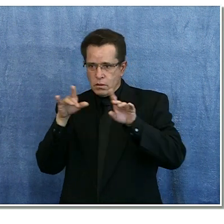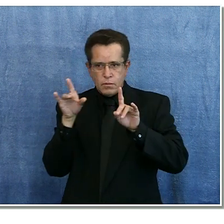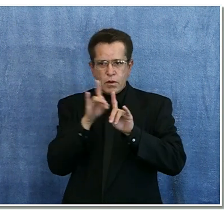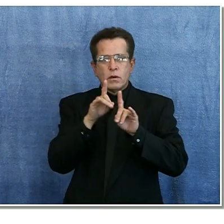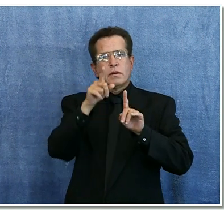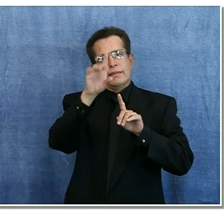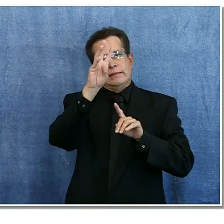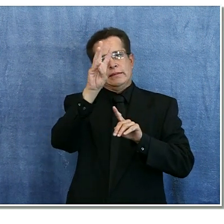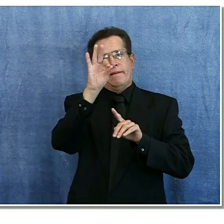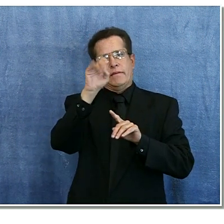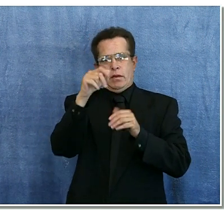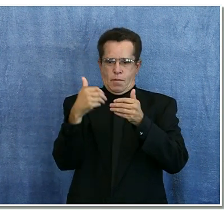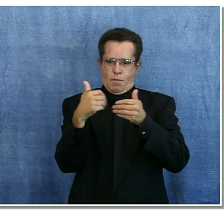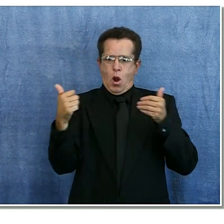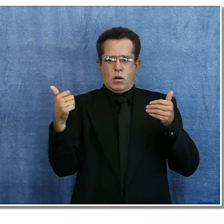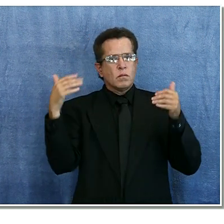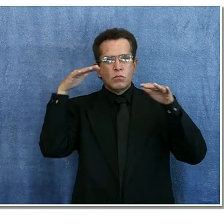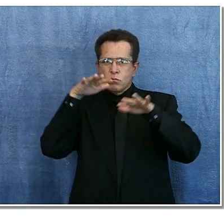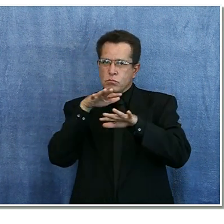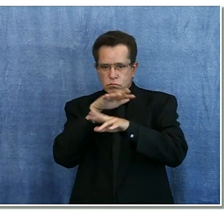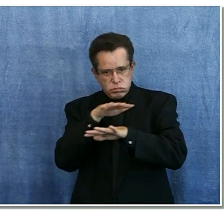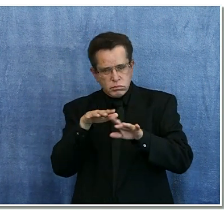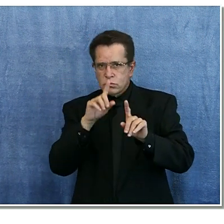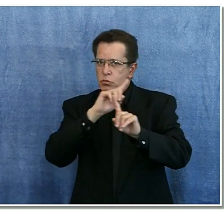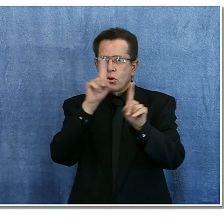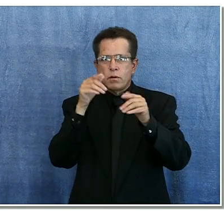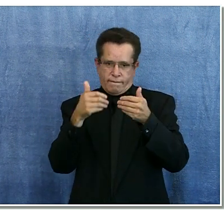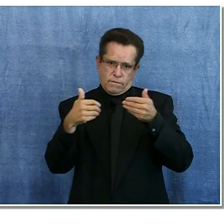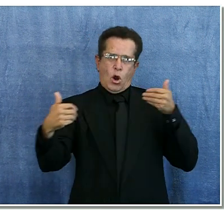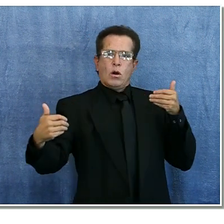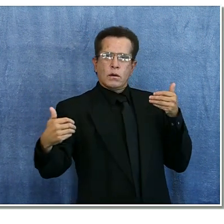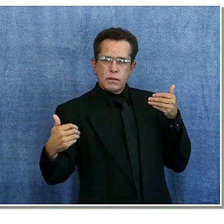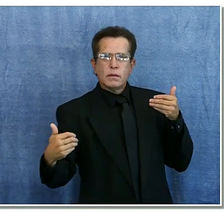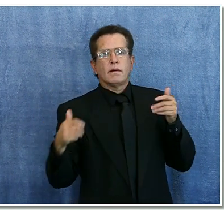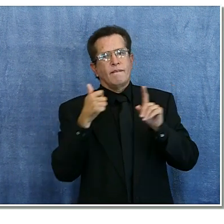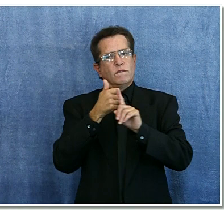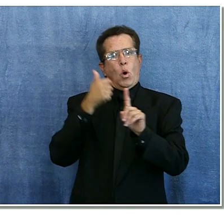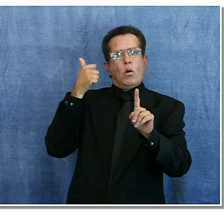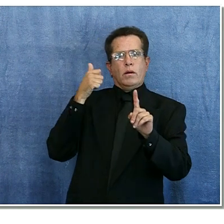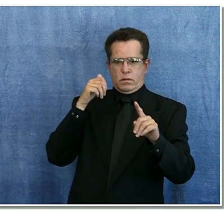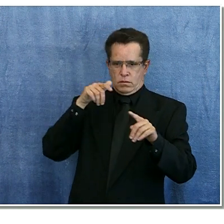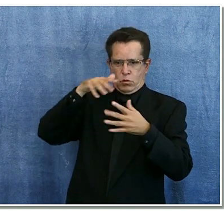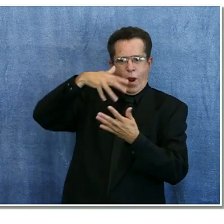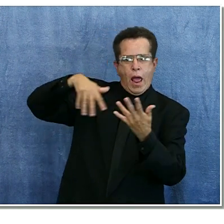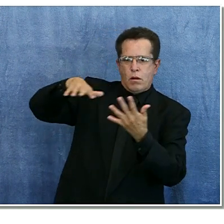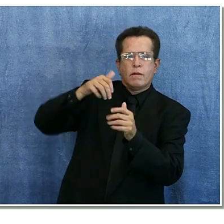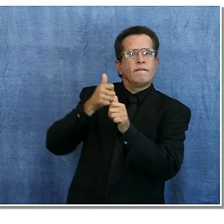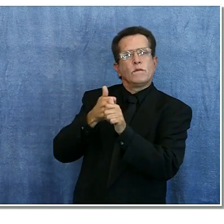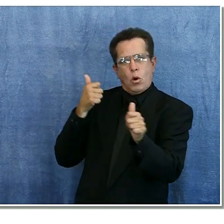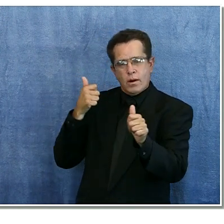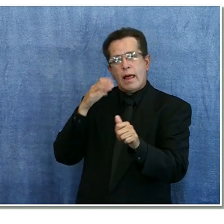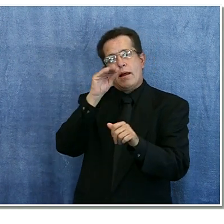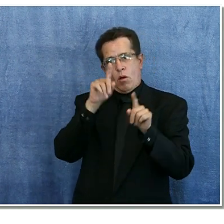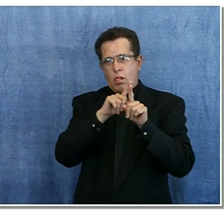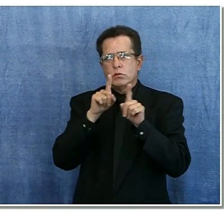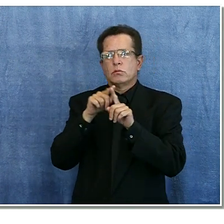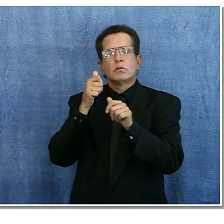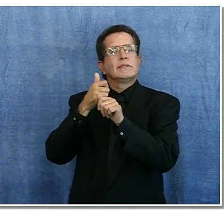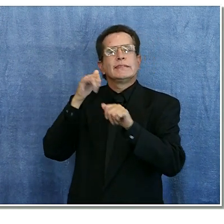feet apart, wearing your face coverings, avoiding crowds, and most importantly, staying home if you are